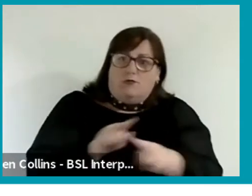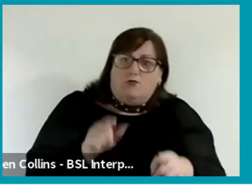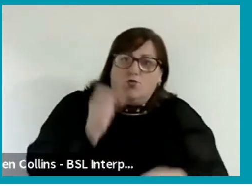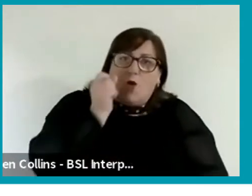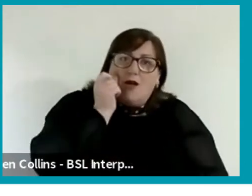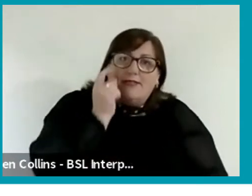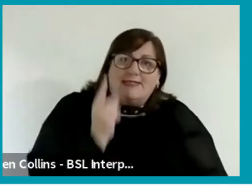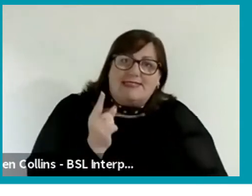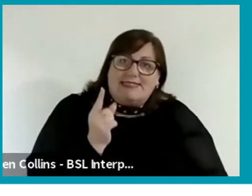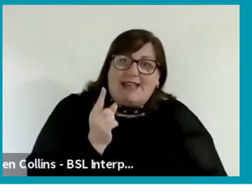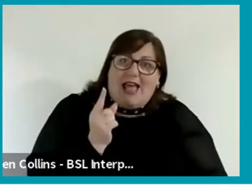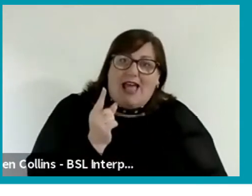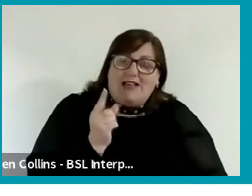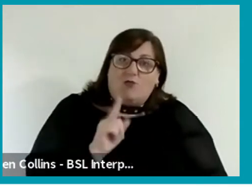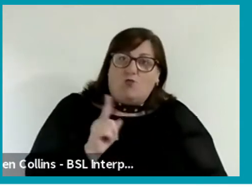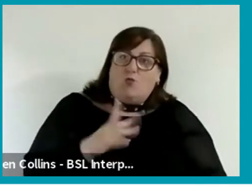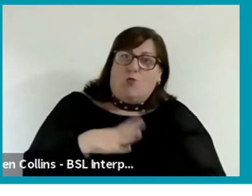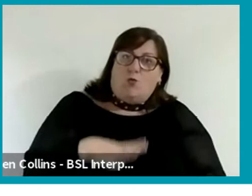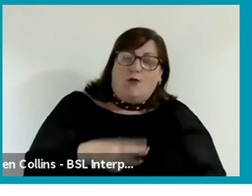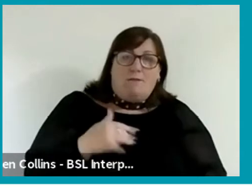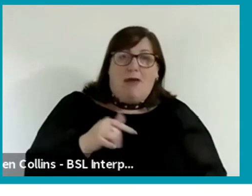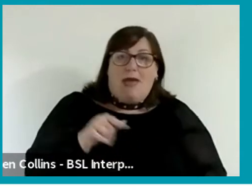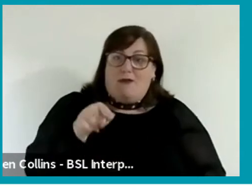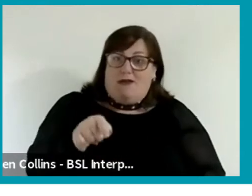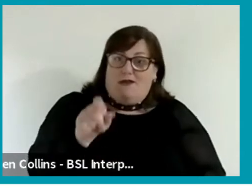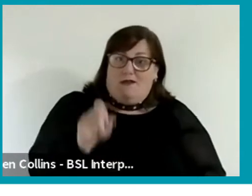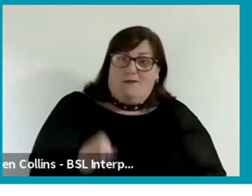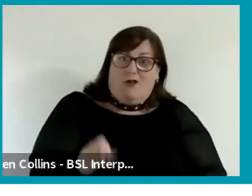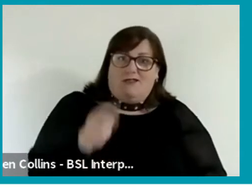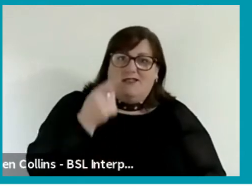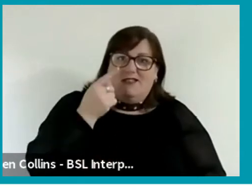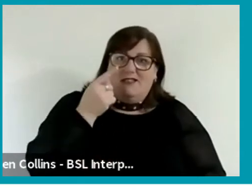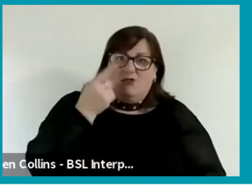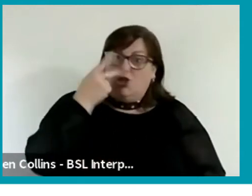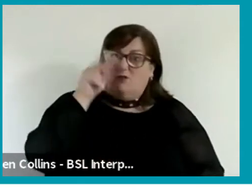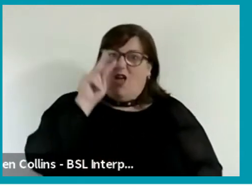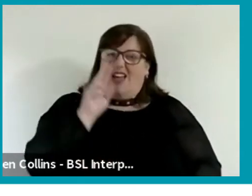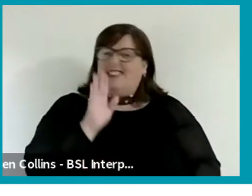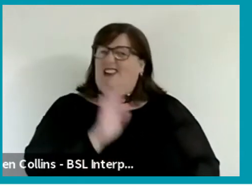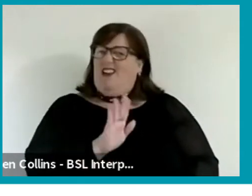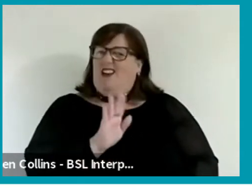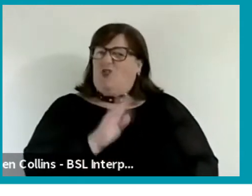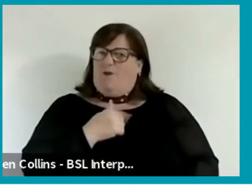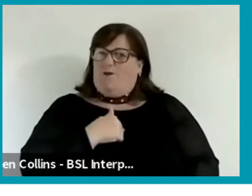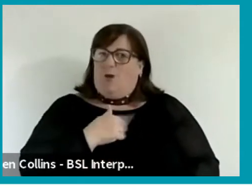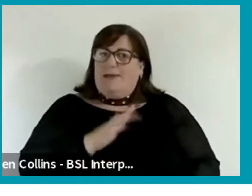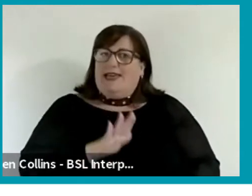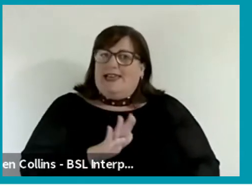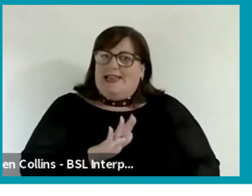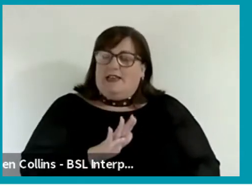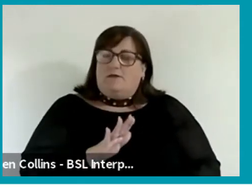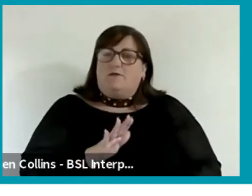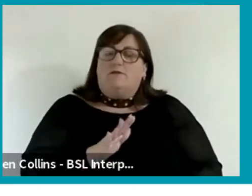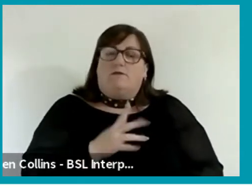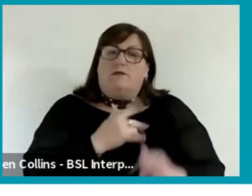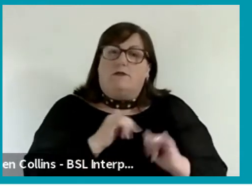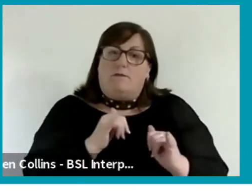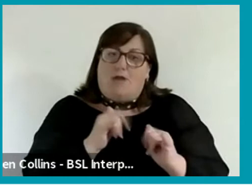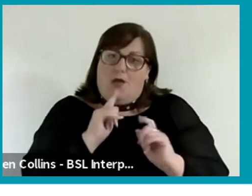OSTC, or maybe it's something that is not for them. We usually add some tasks, practical tasks, when we